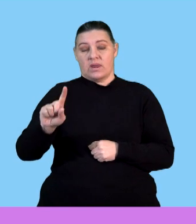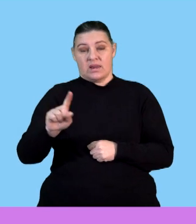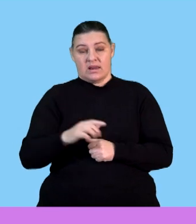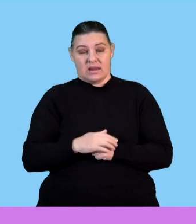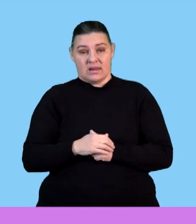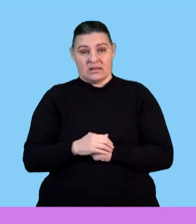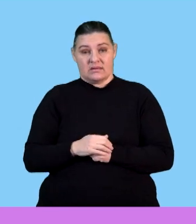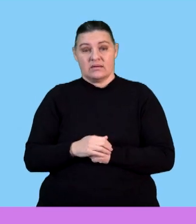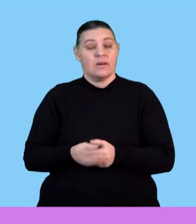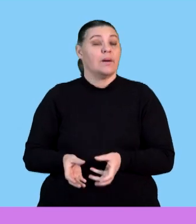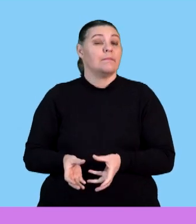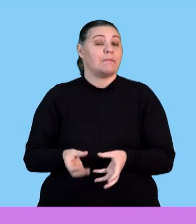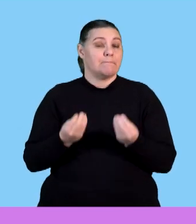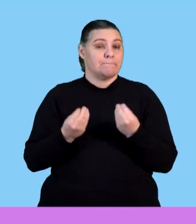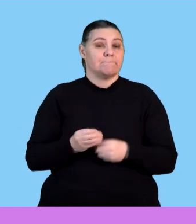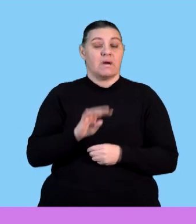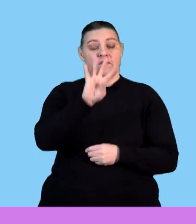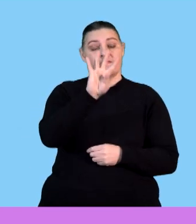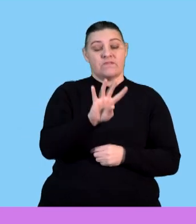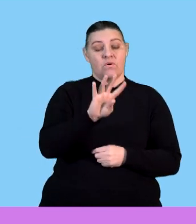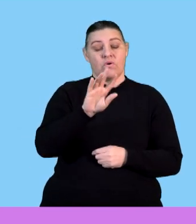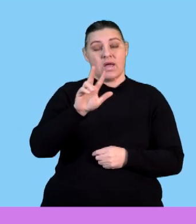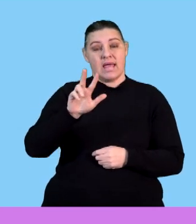96,61, and that gives me